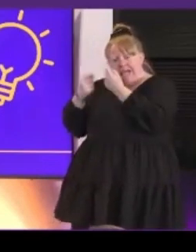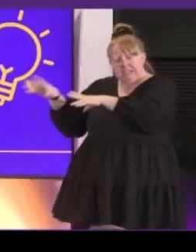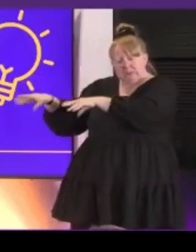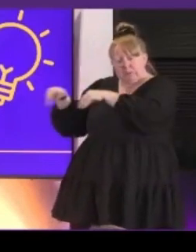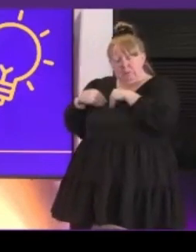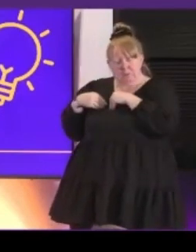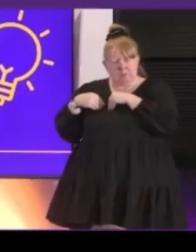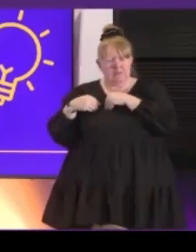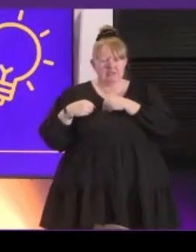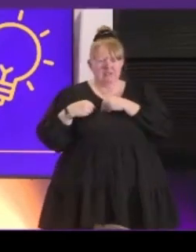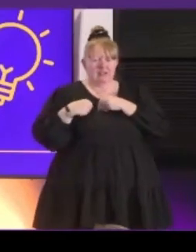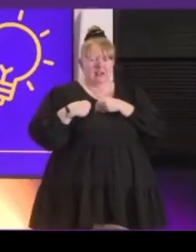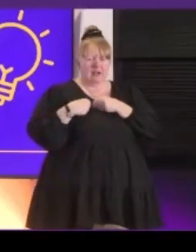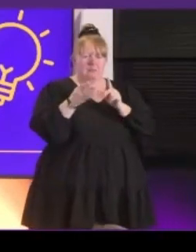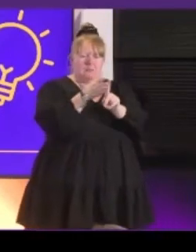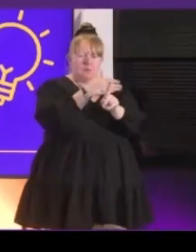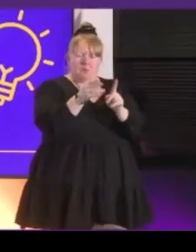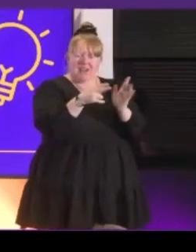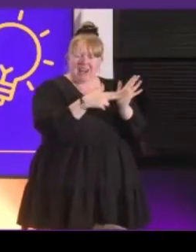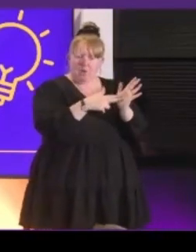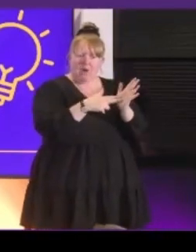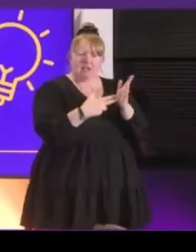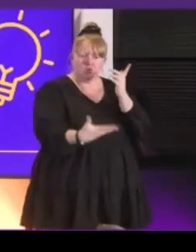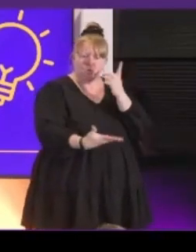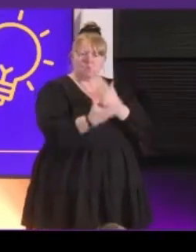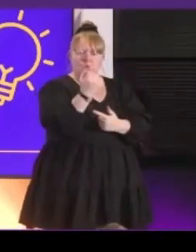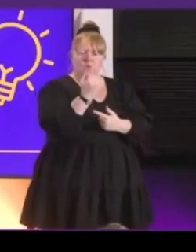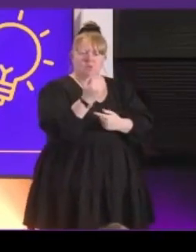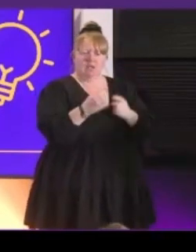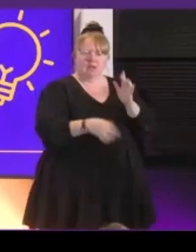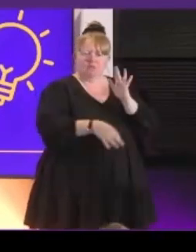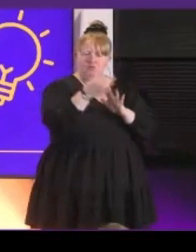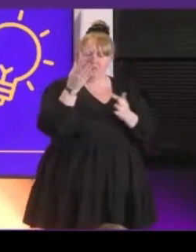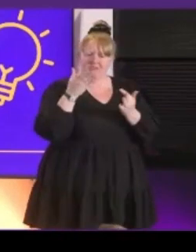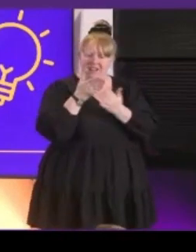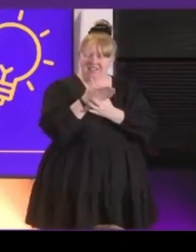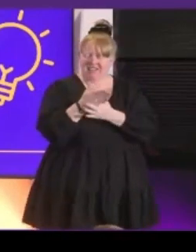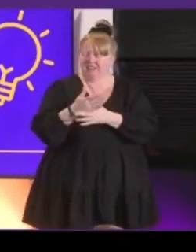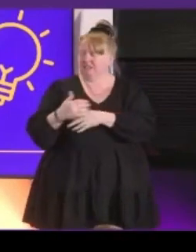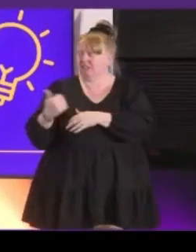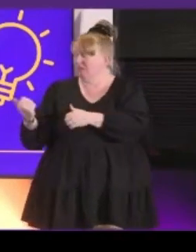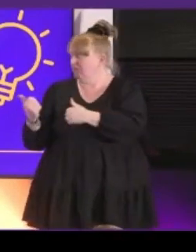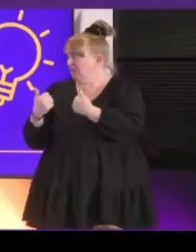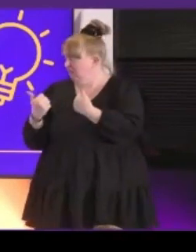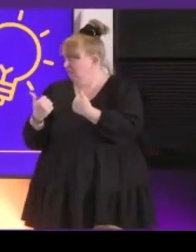great question. Anyone want to take that? I feel like Marley should take it. So. Very good, very good. You know,